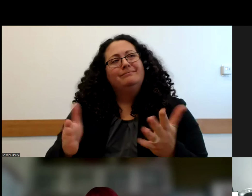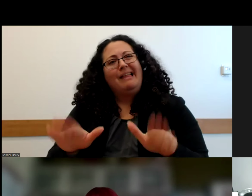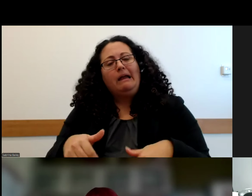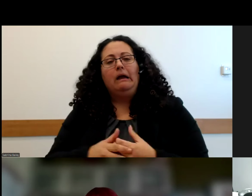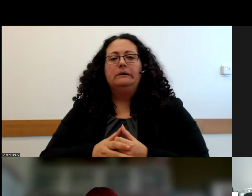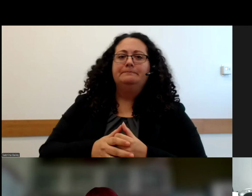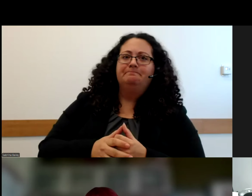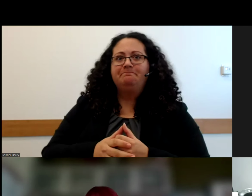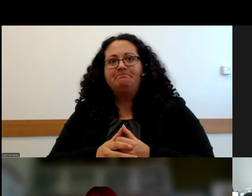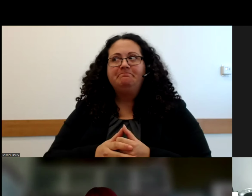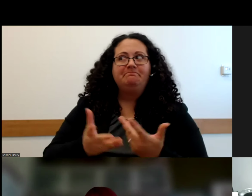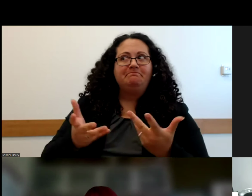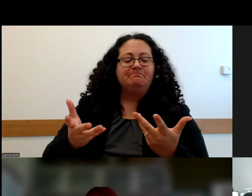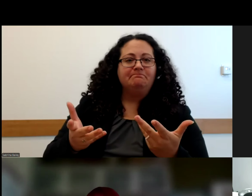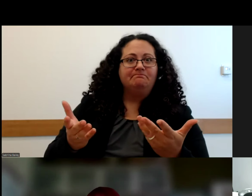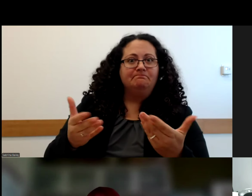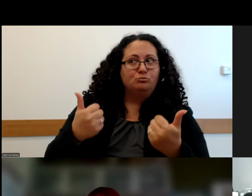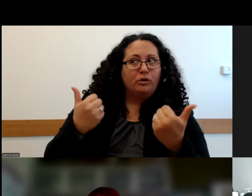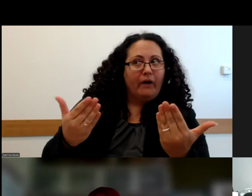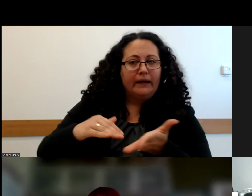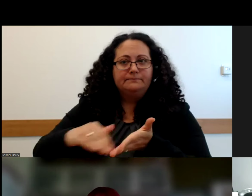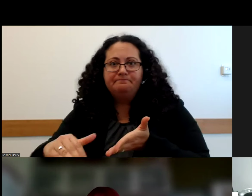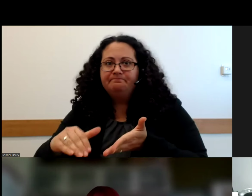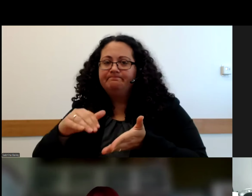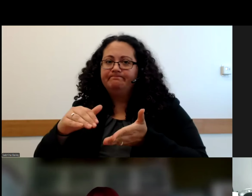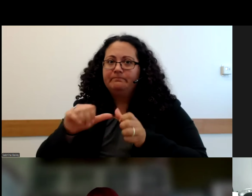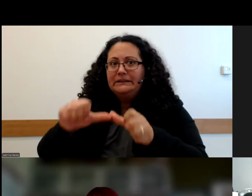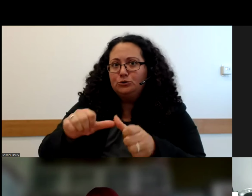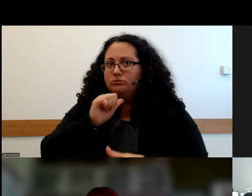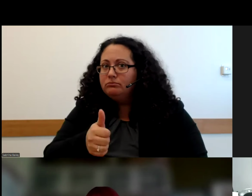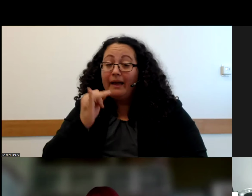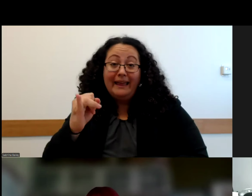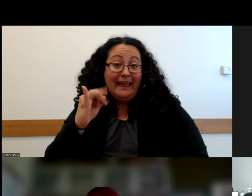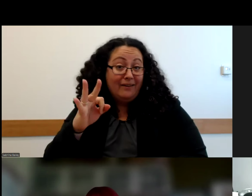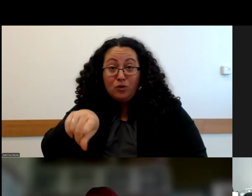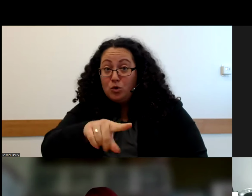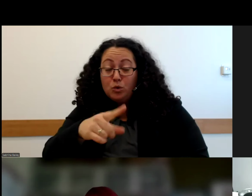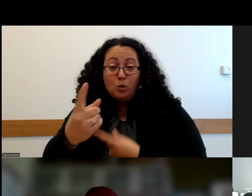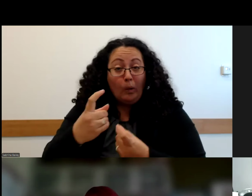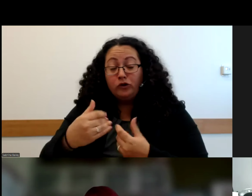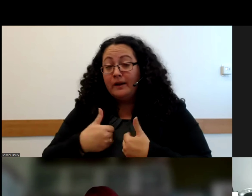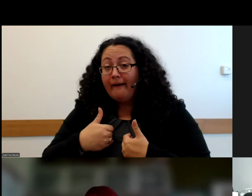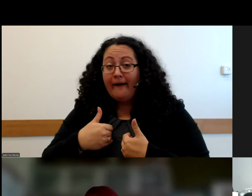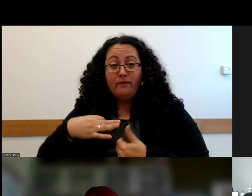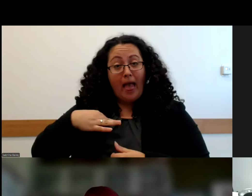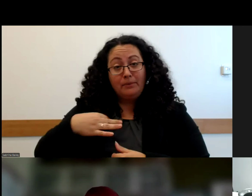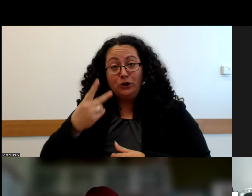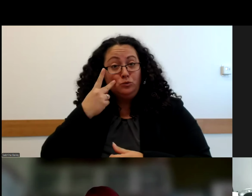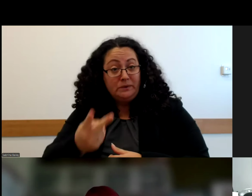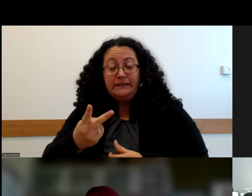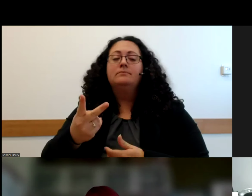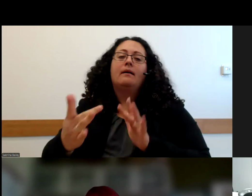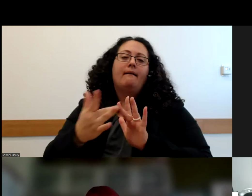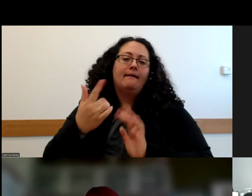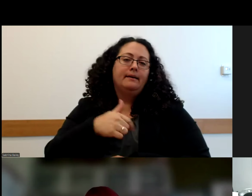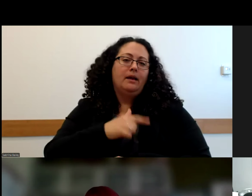of opportunity to discontinue. So if you're interested and you have particular applications like that, please contact